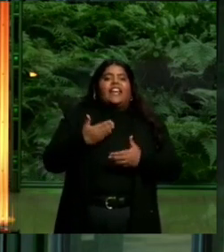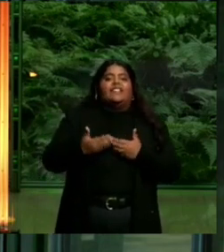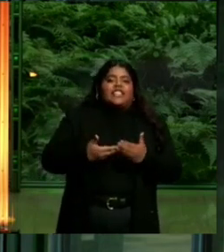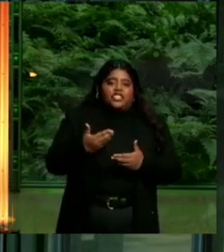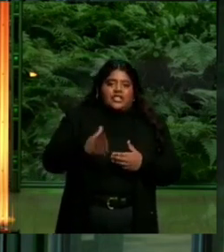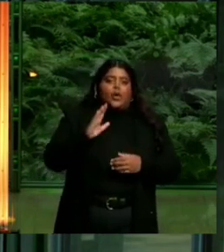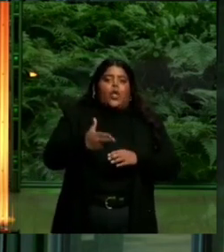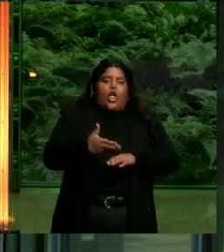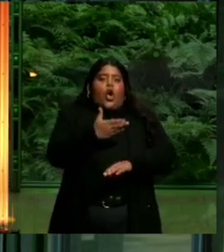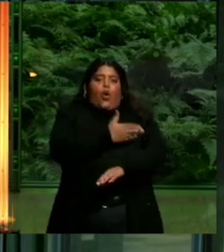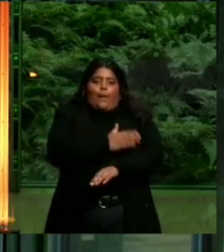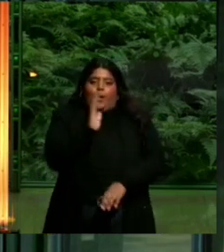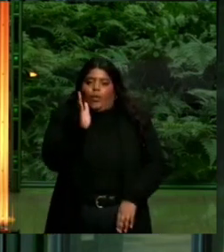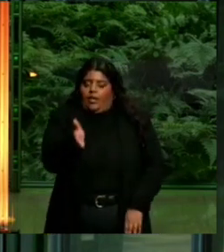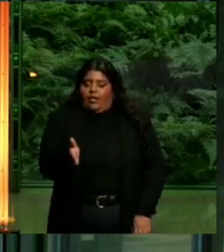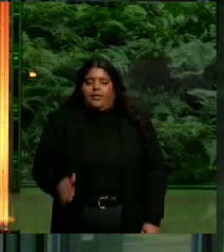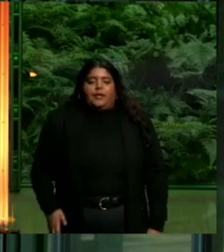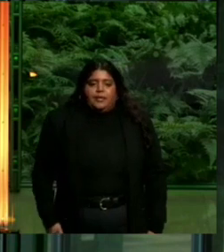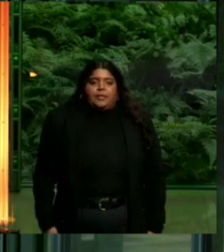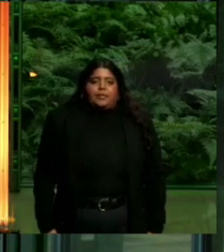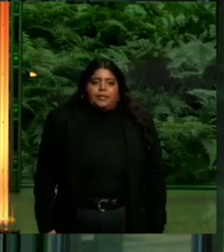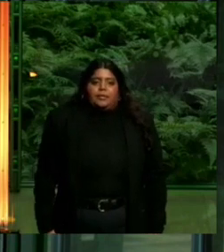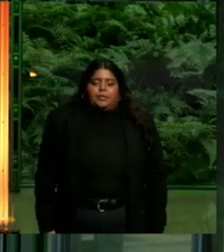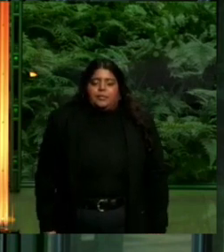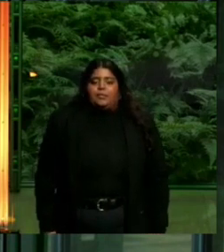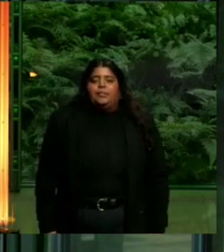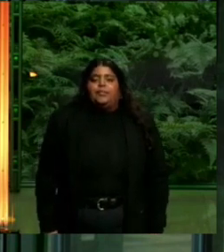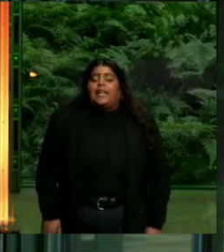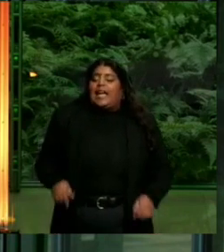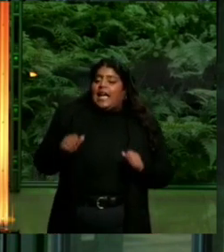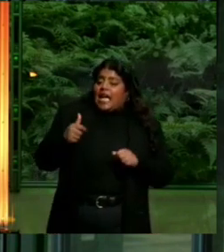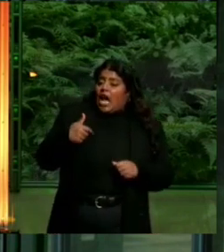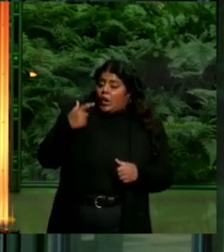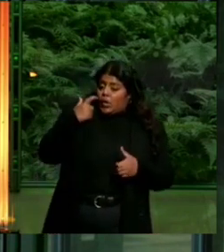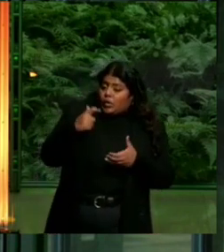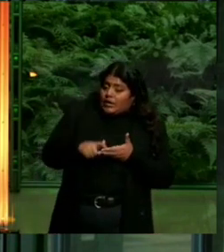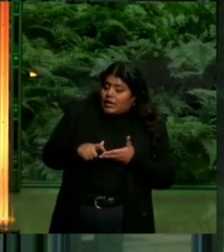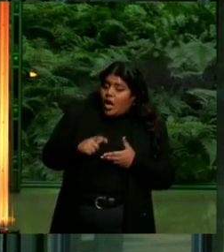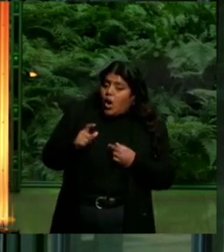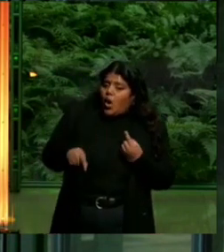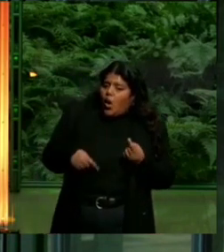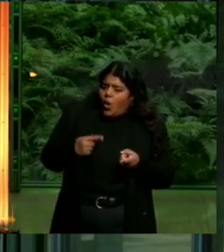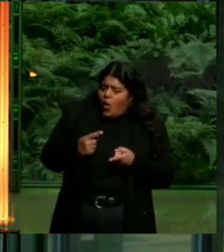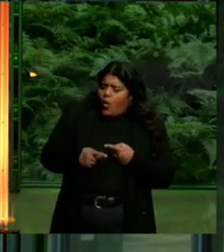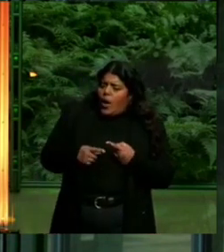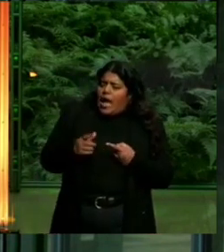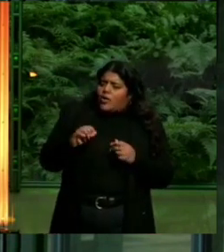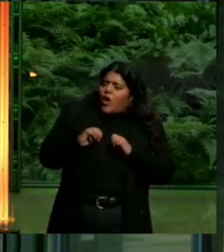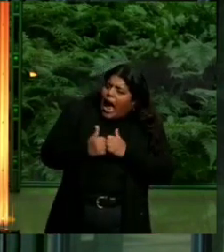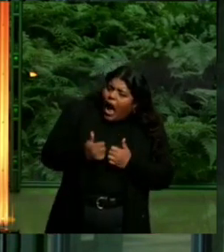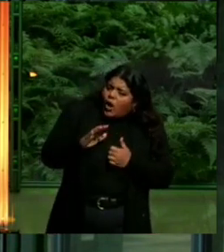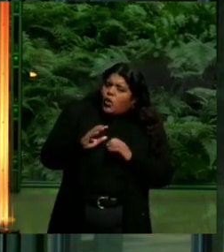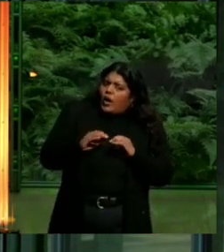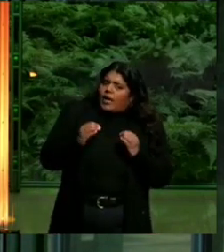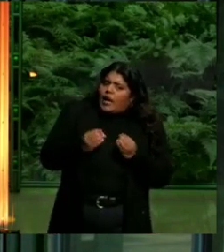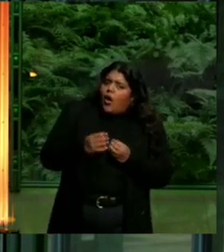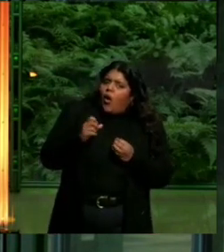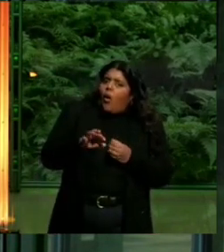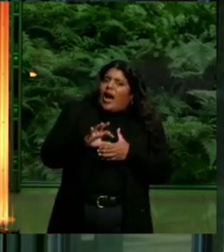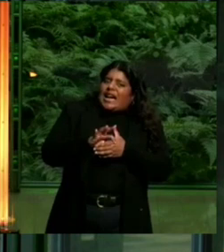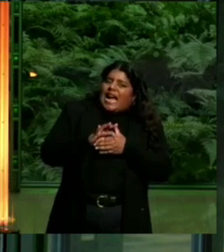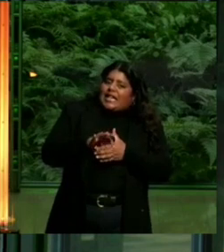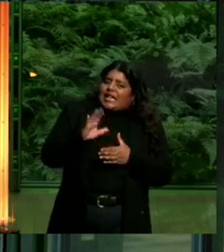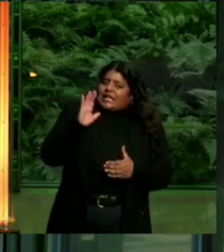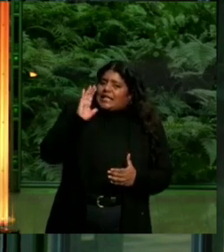going to go up by quite a bit, you know? Can you tell when and or how your organization or content